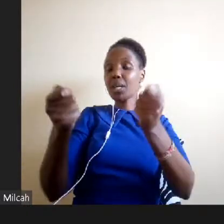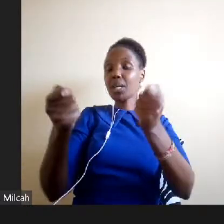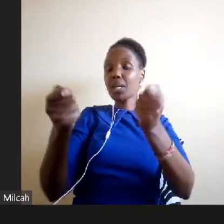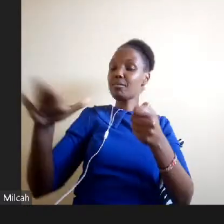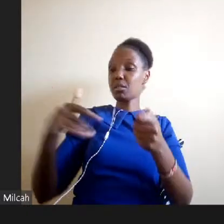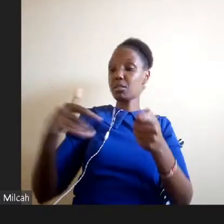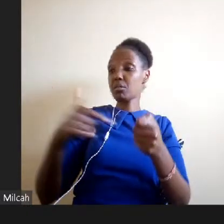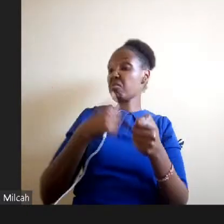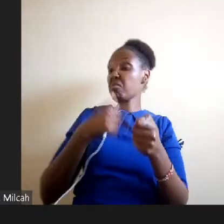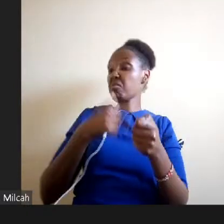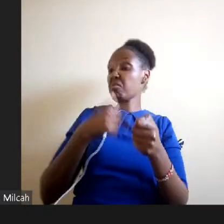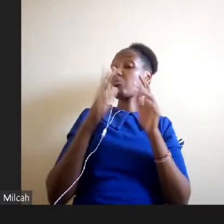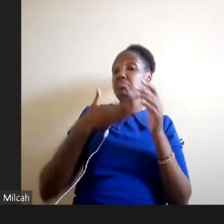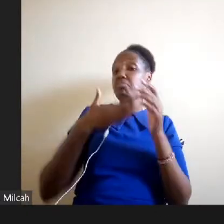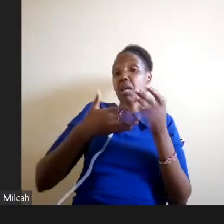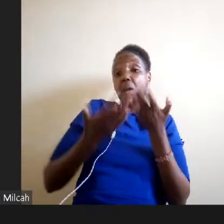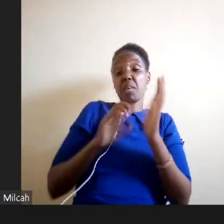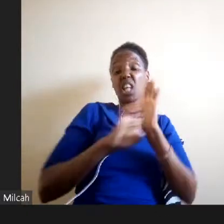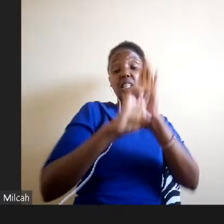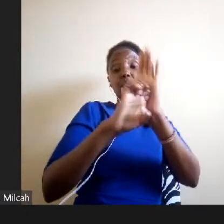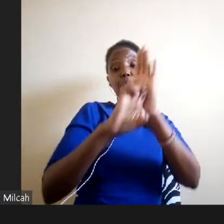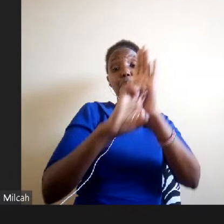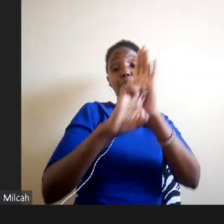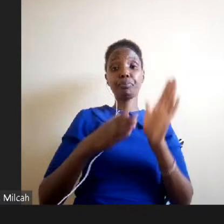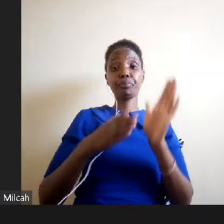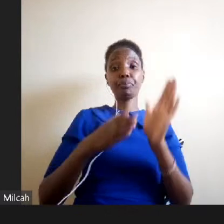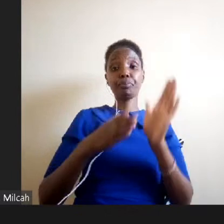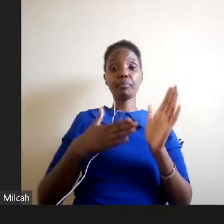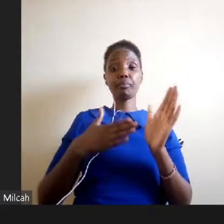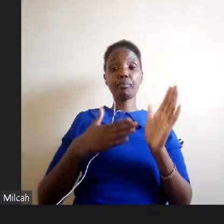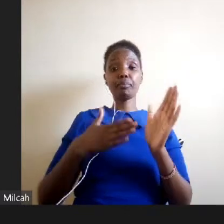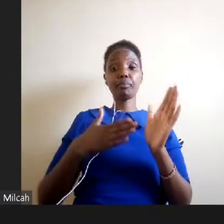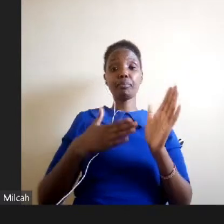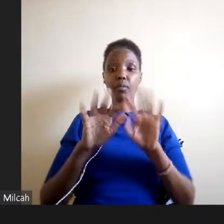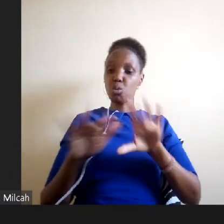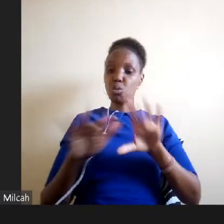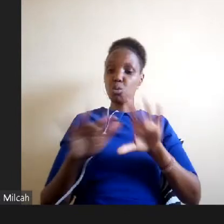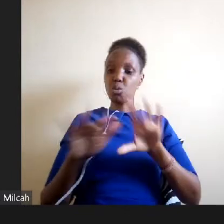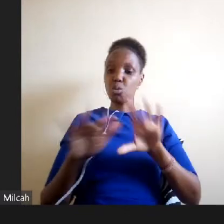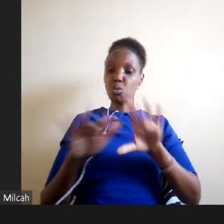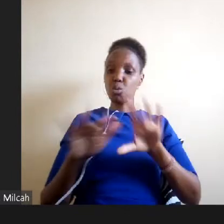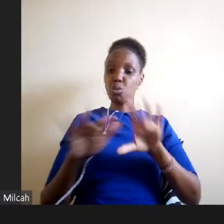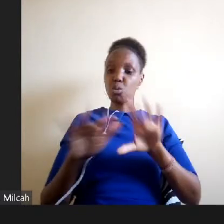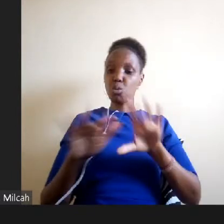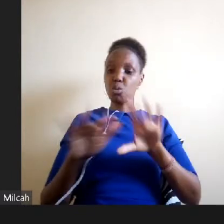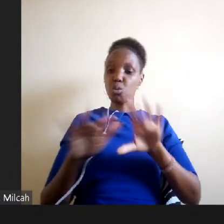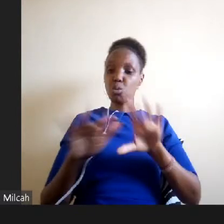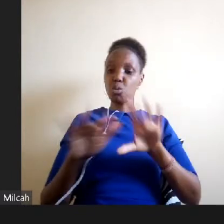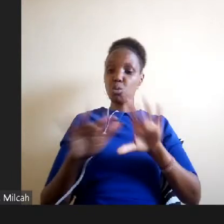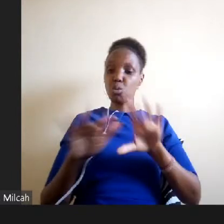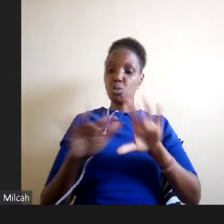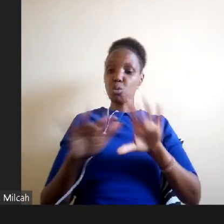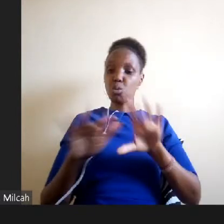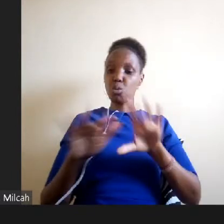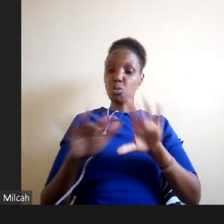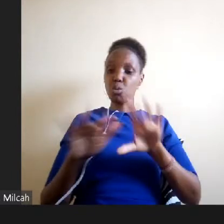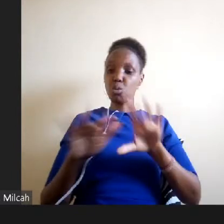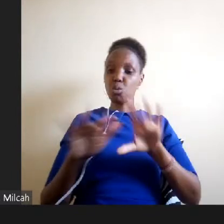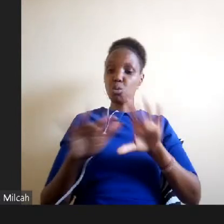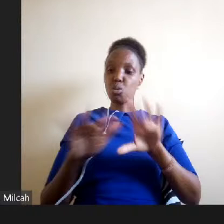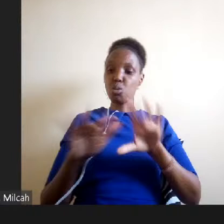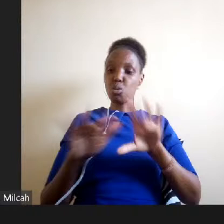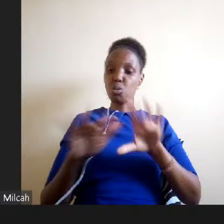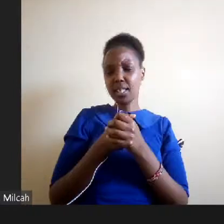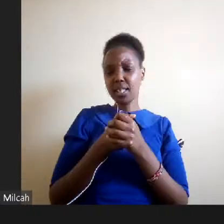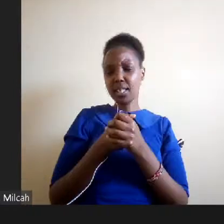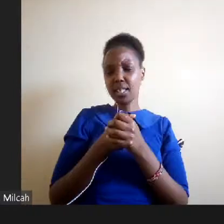when they go to sleep, you will go on your computer and start Googling those applications and start seeing what those applications are all about. Because probably when you